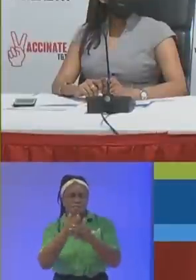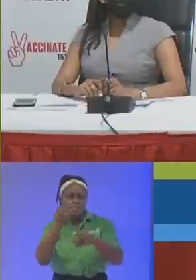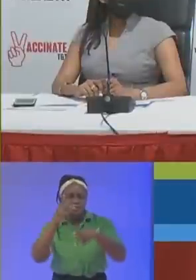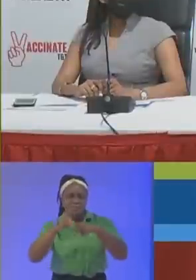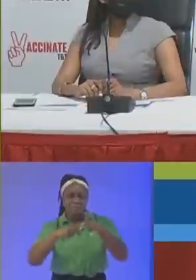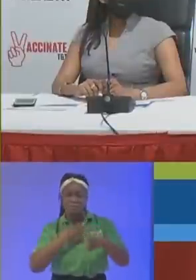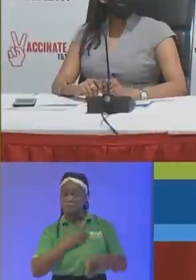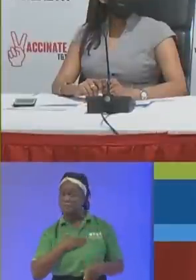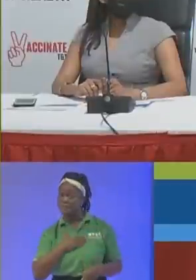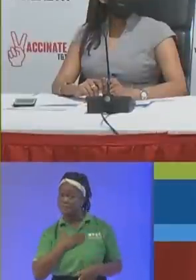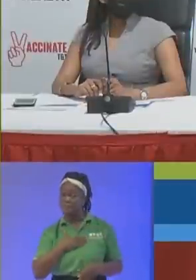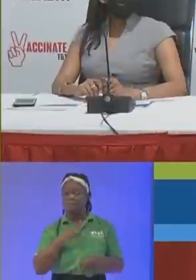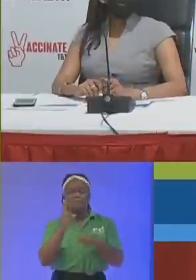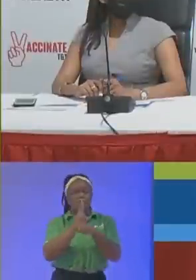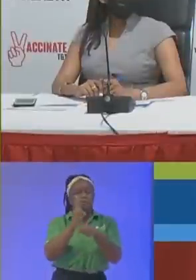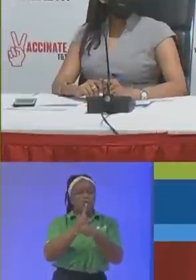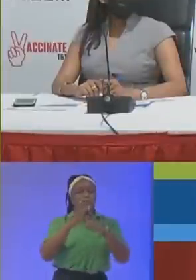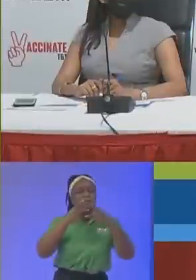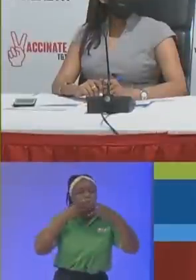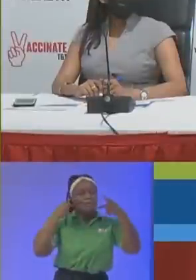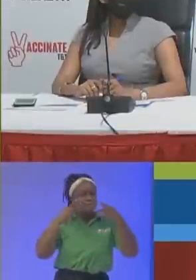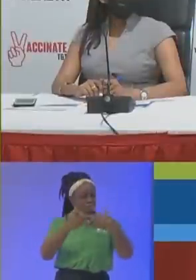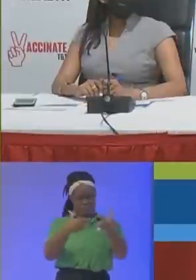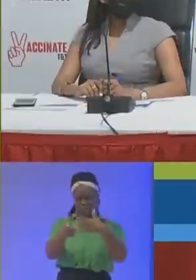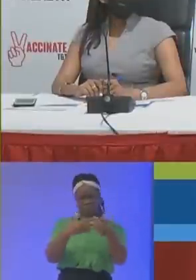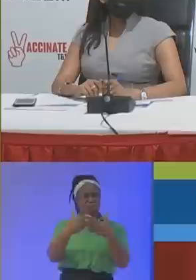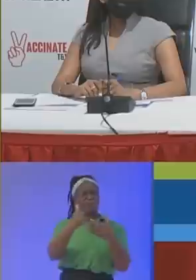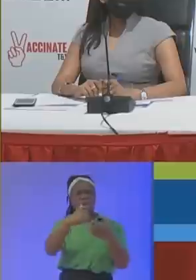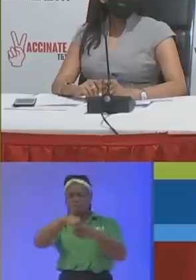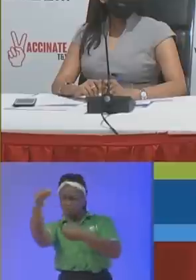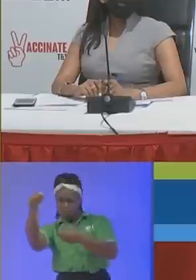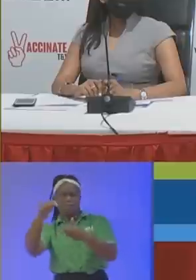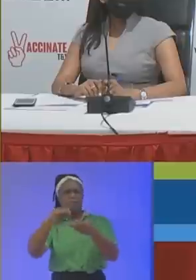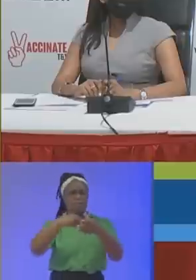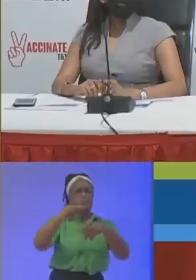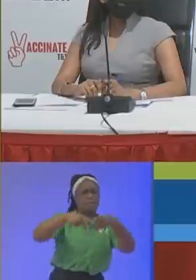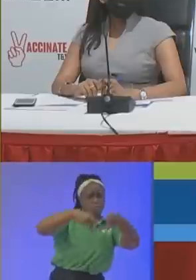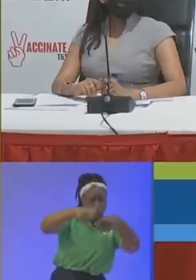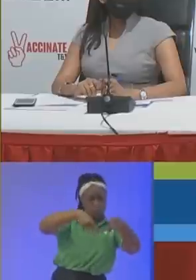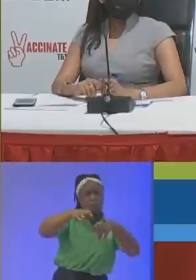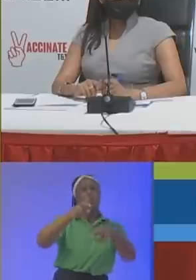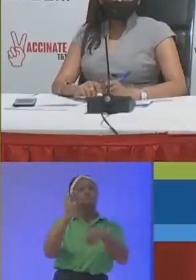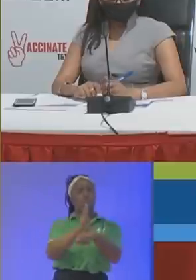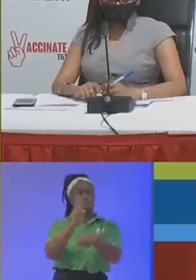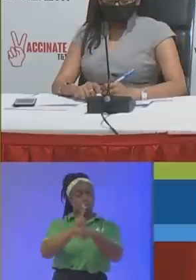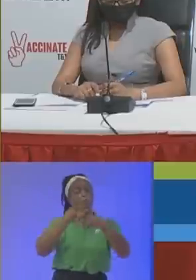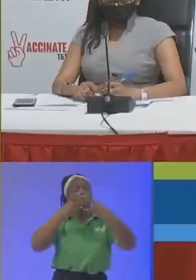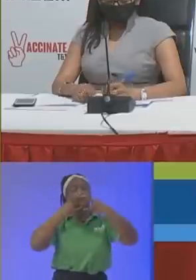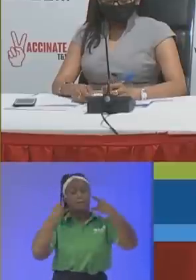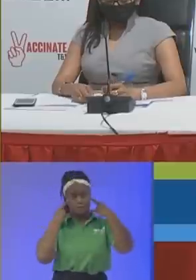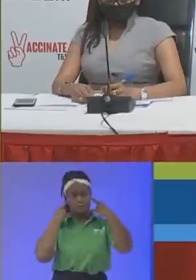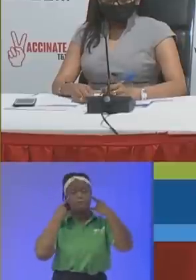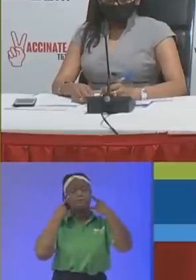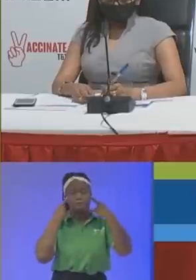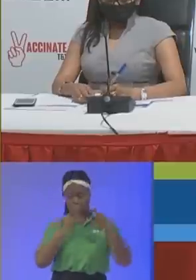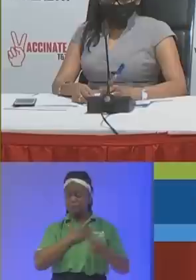possible when you're out of your home bubble. Let's go to TV6, please.